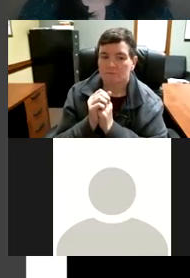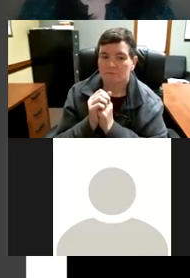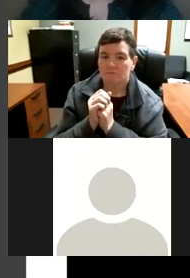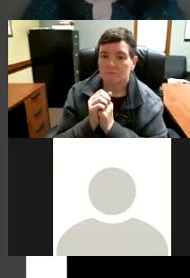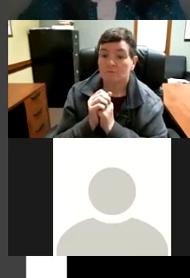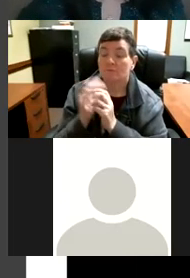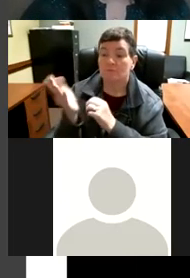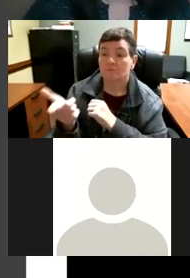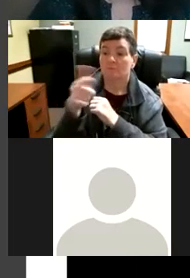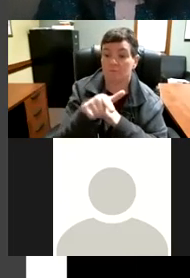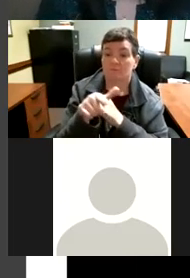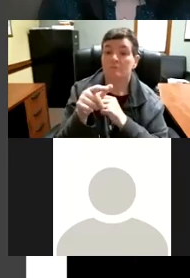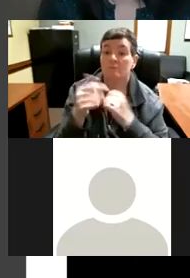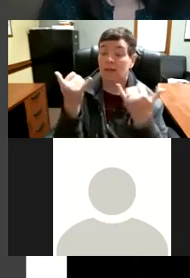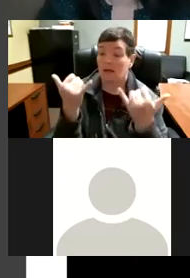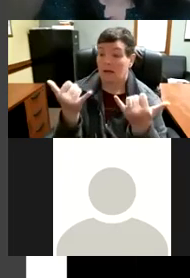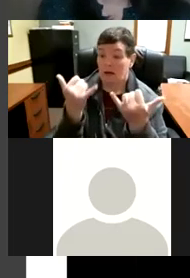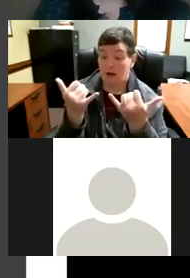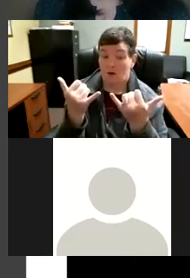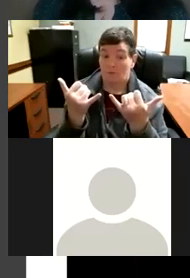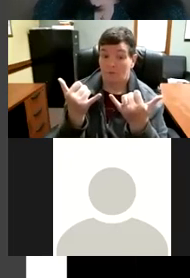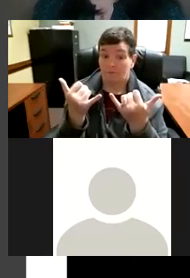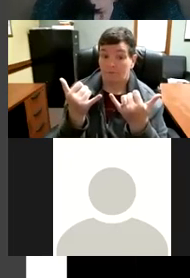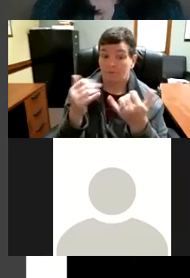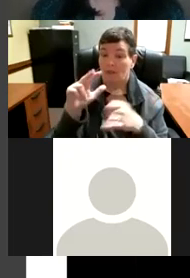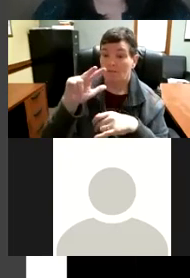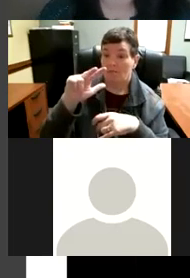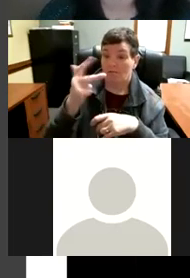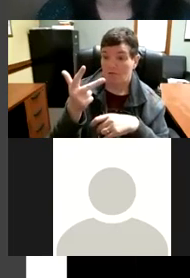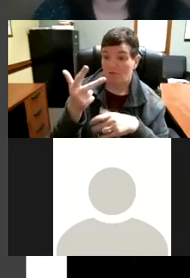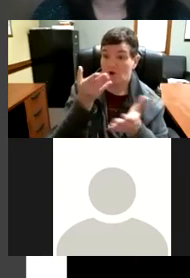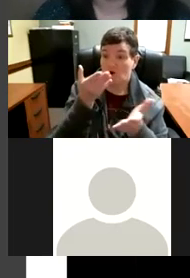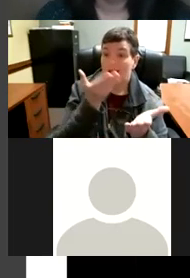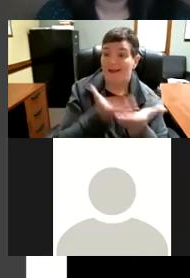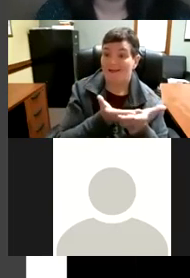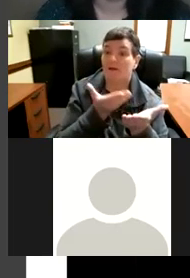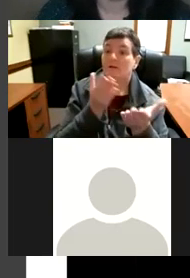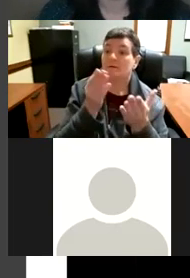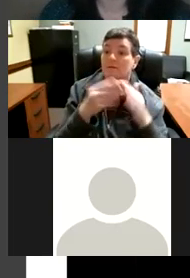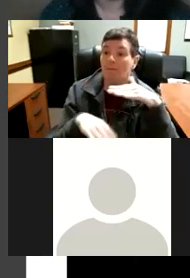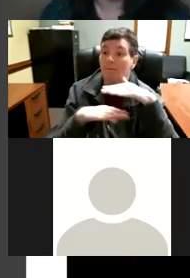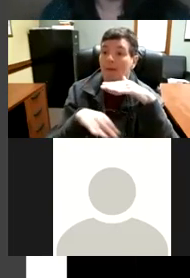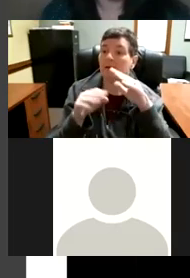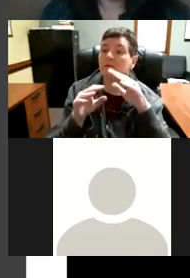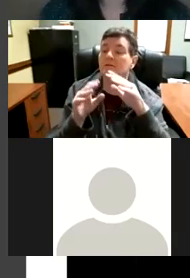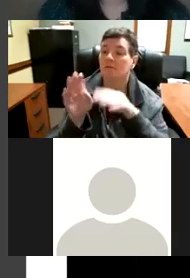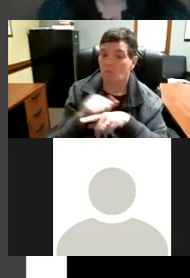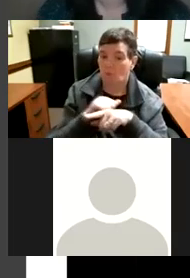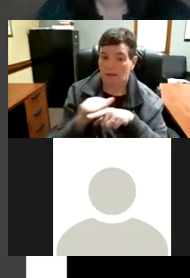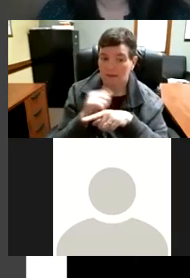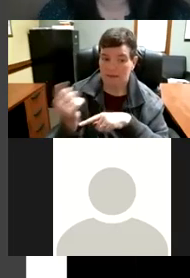Okay, so we are now going to move on to our third evidence-based practice that we're going to talk about this